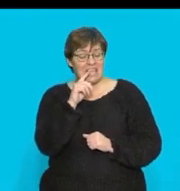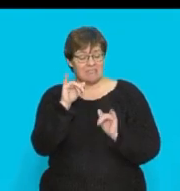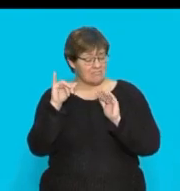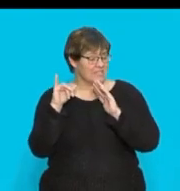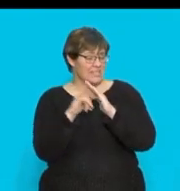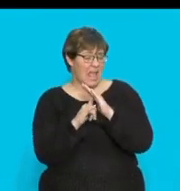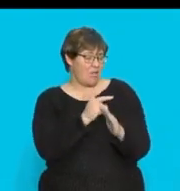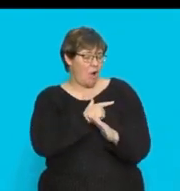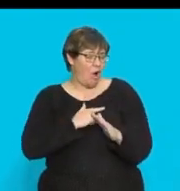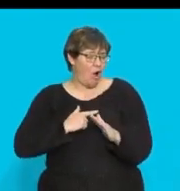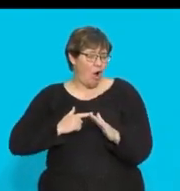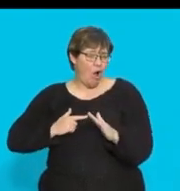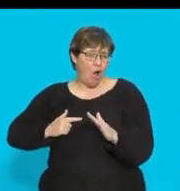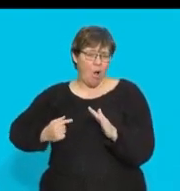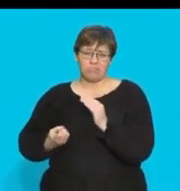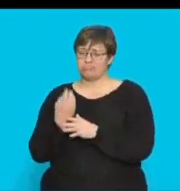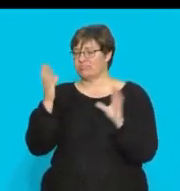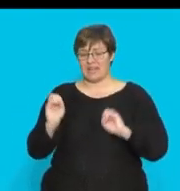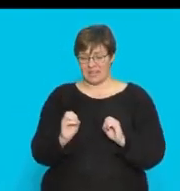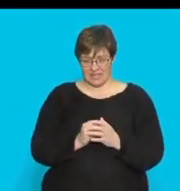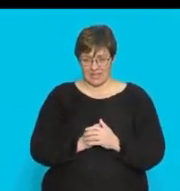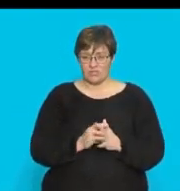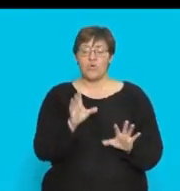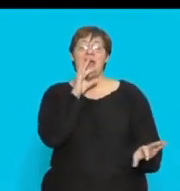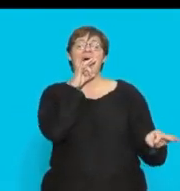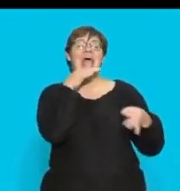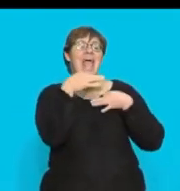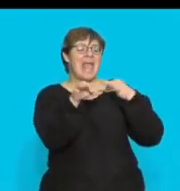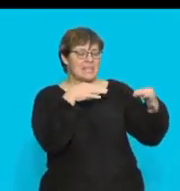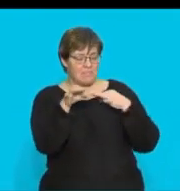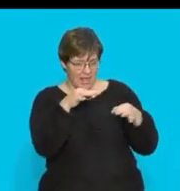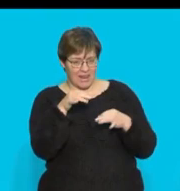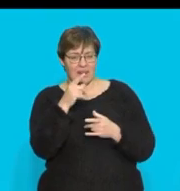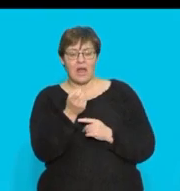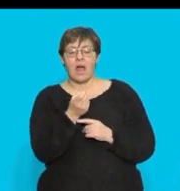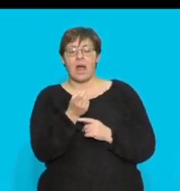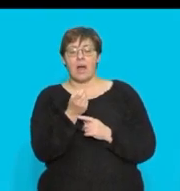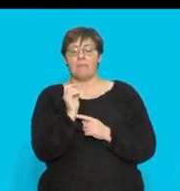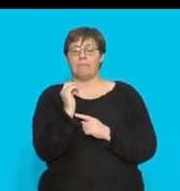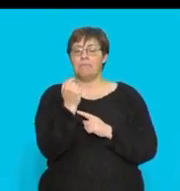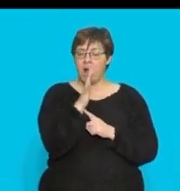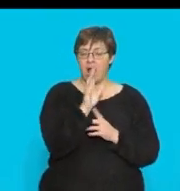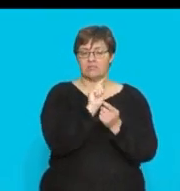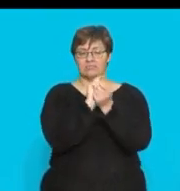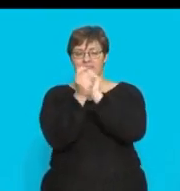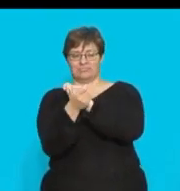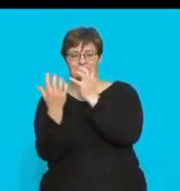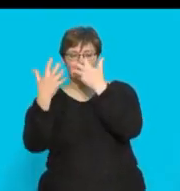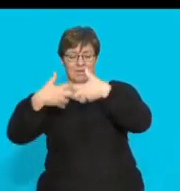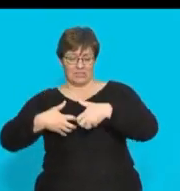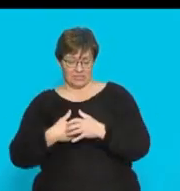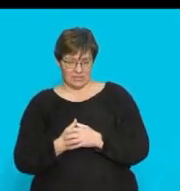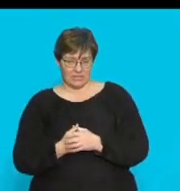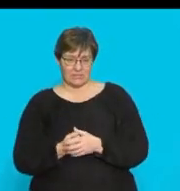for a long time. So it says, explain how the plant is adapted, right?